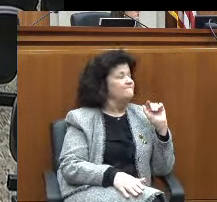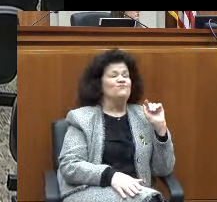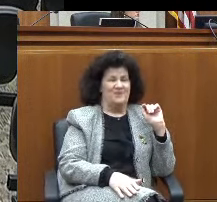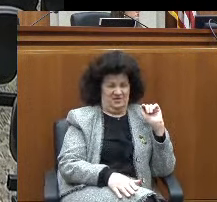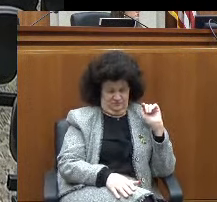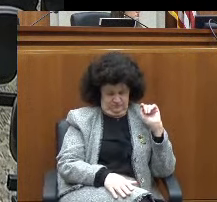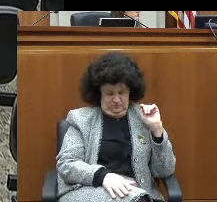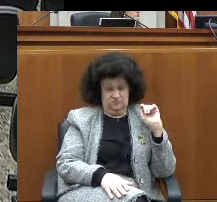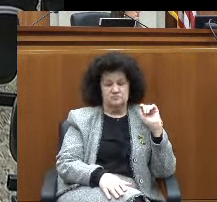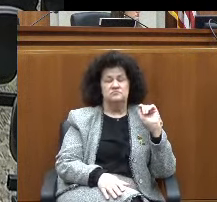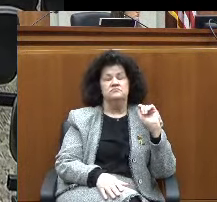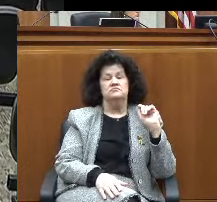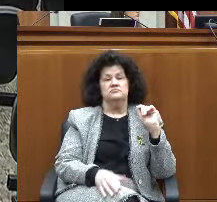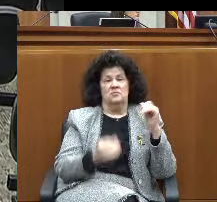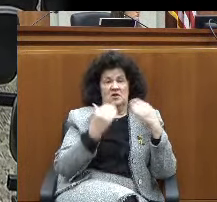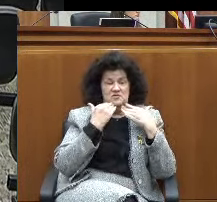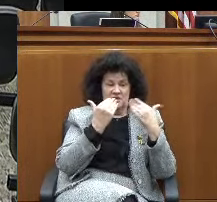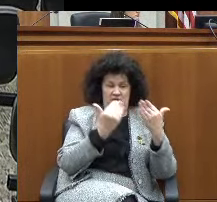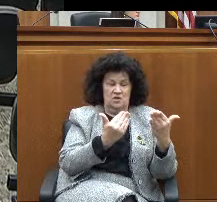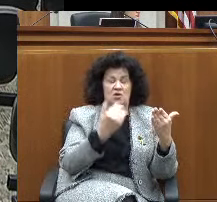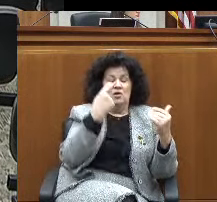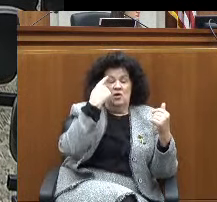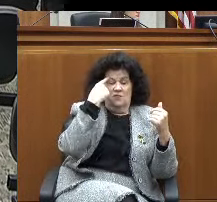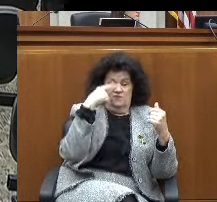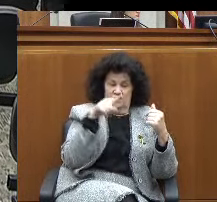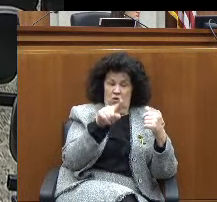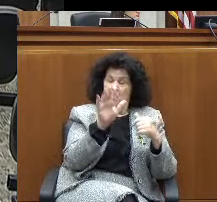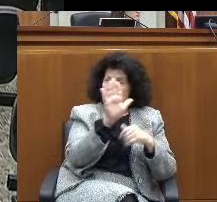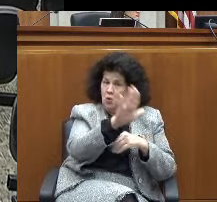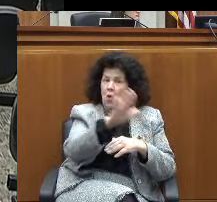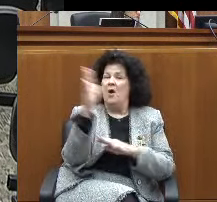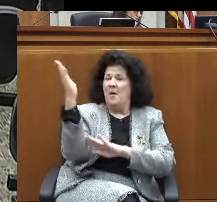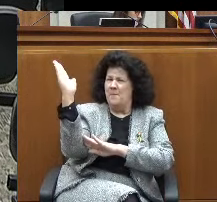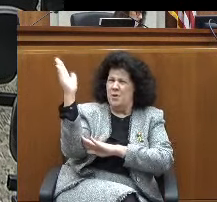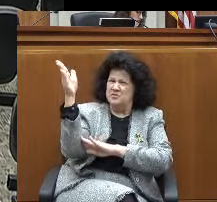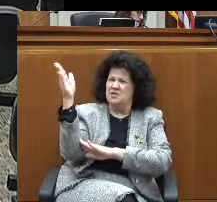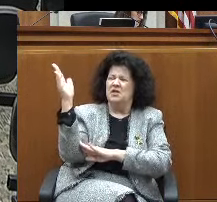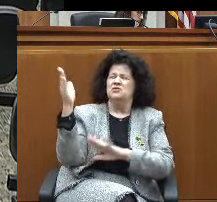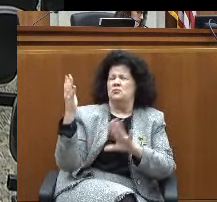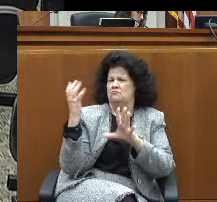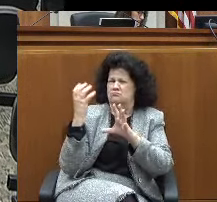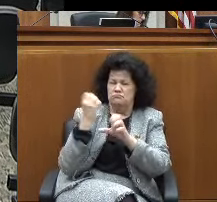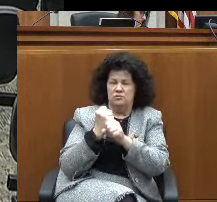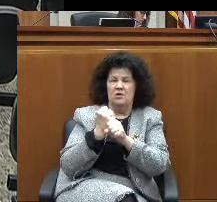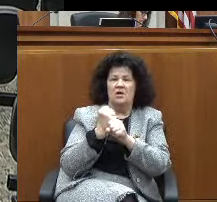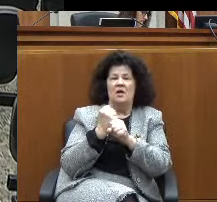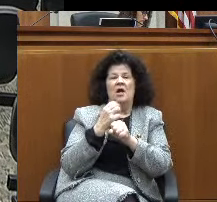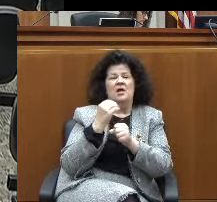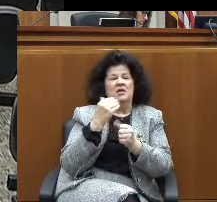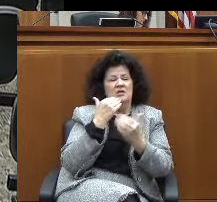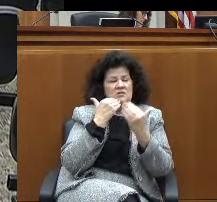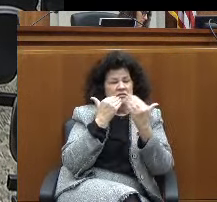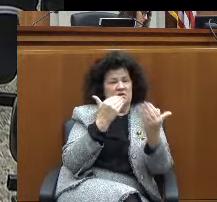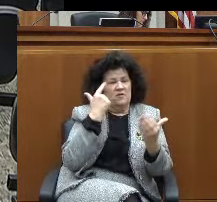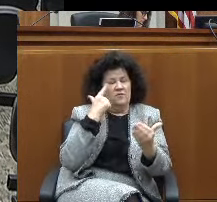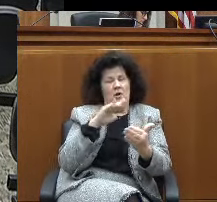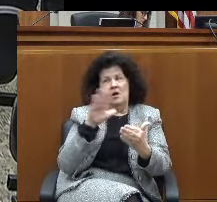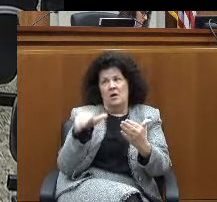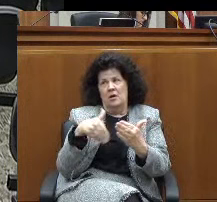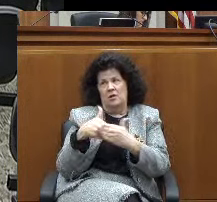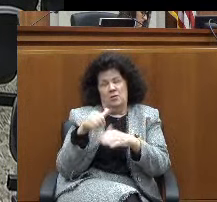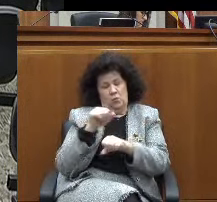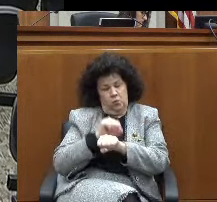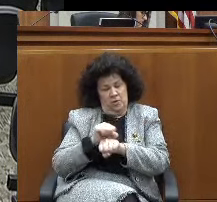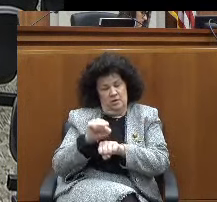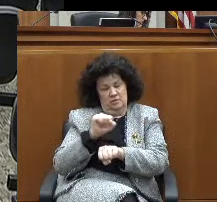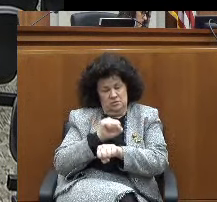Thanks. Thank you. Thank you not only for a comprehensive presentation, but all of the work that goes into